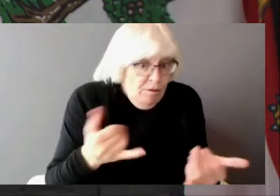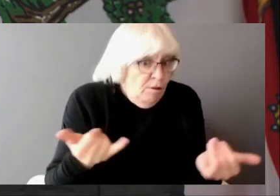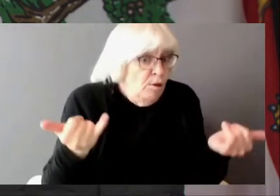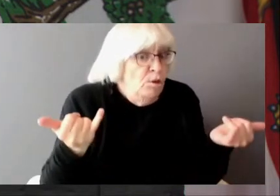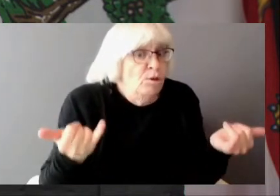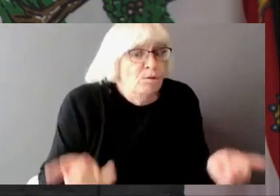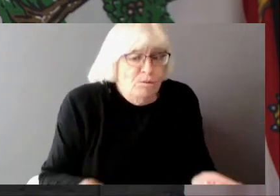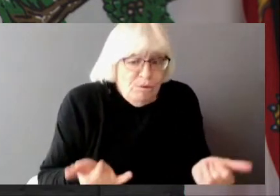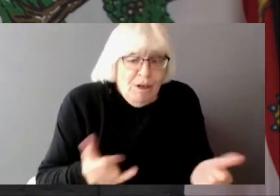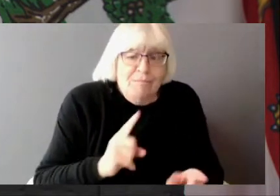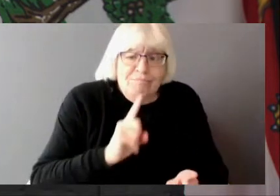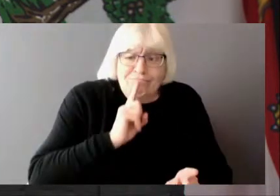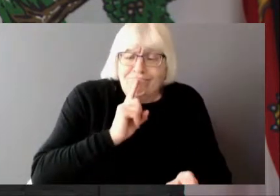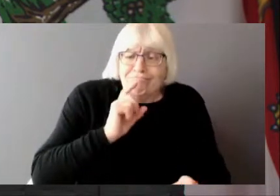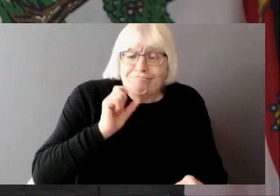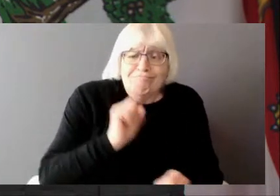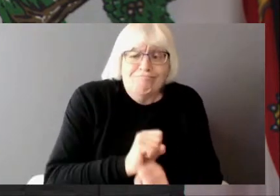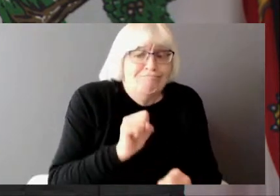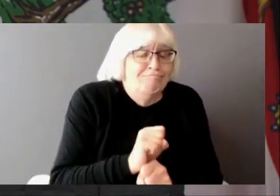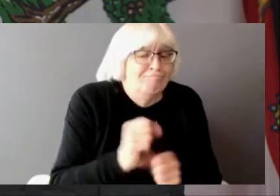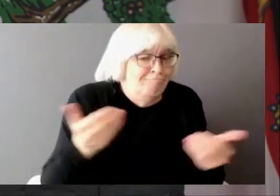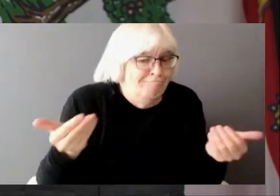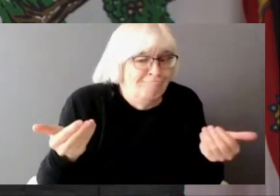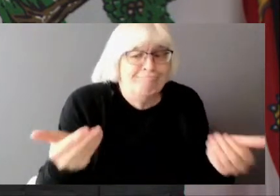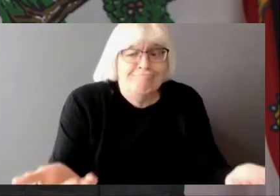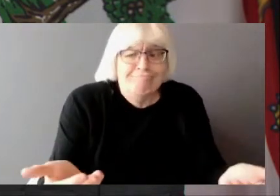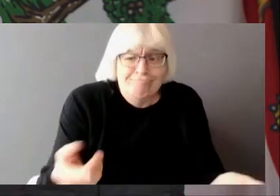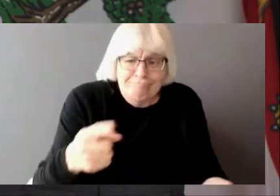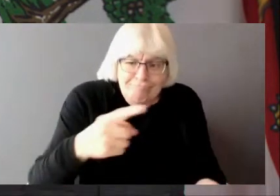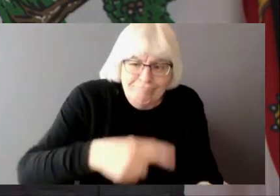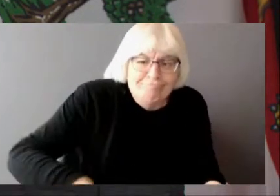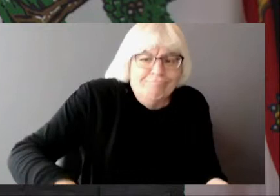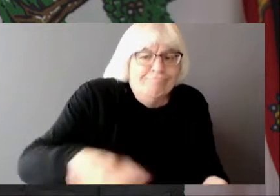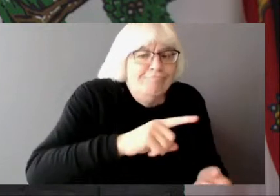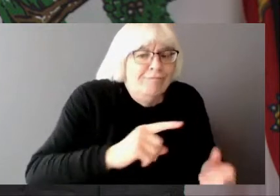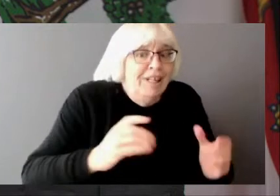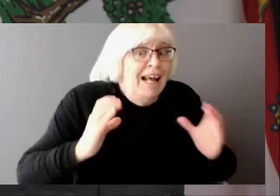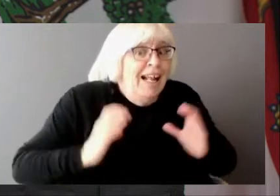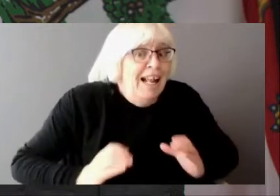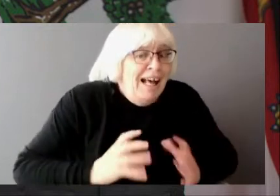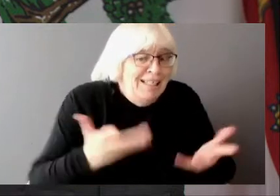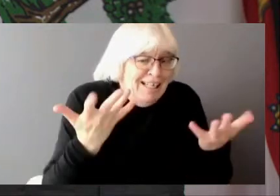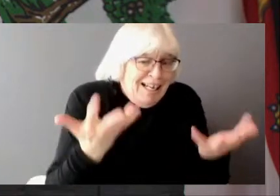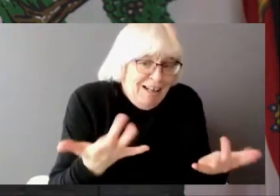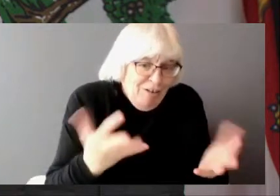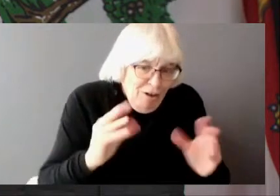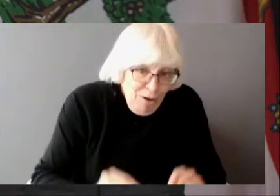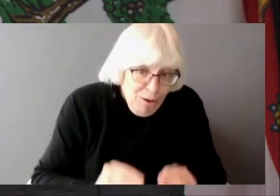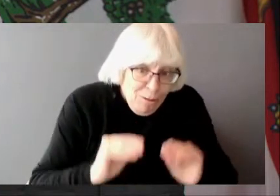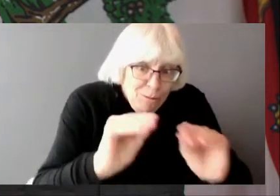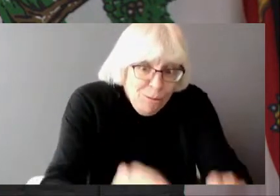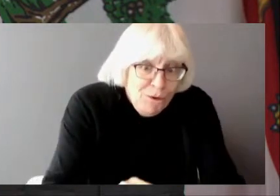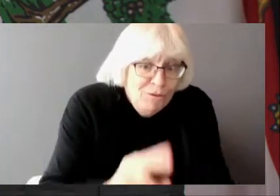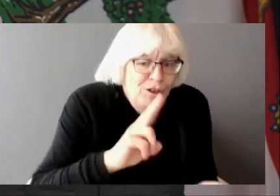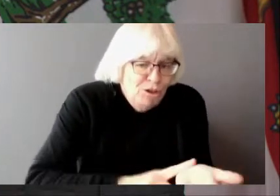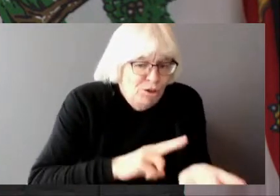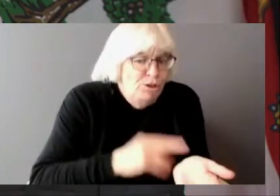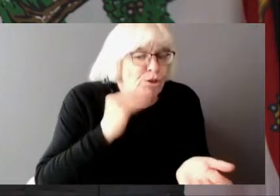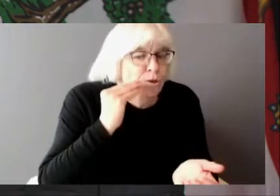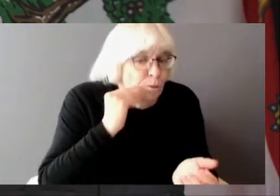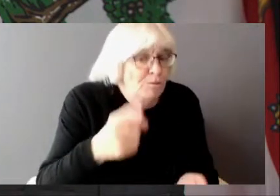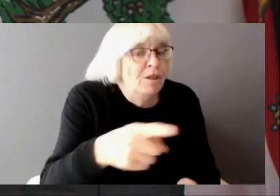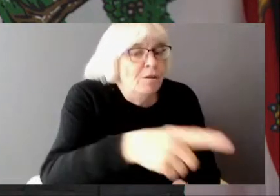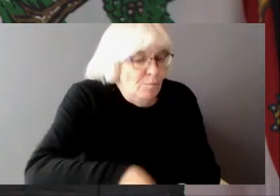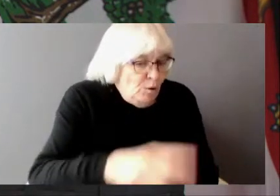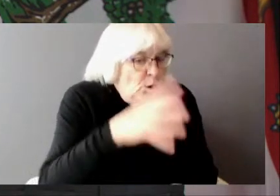our clients who are awaiting placement within long-term care facilities. They're receiving their first doses, so they're not yet living in those long-term